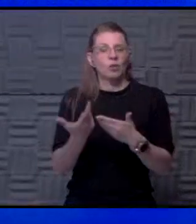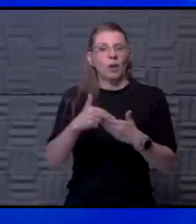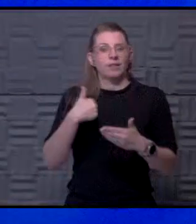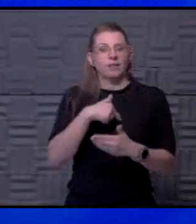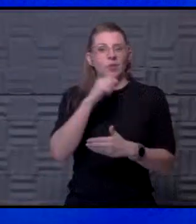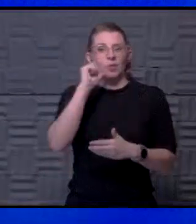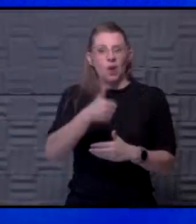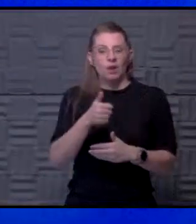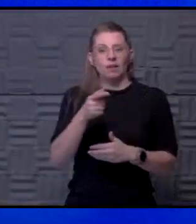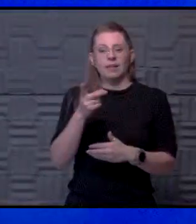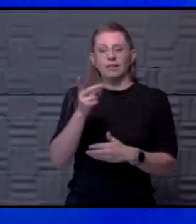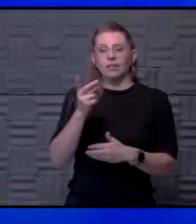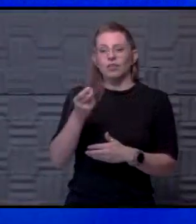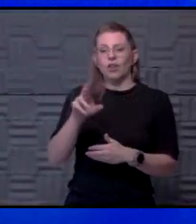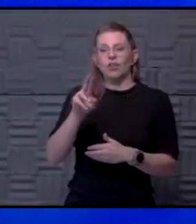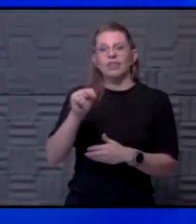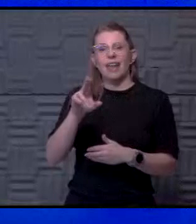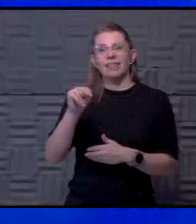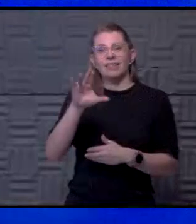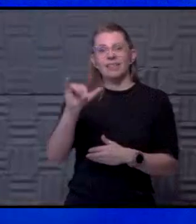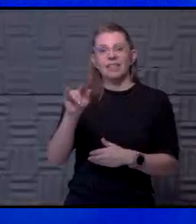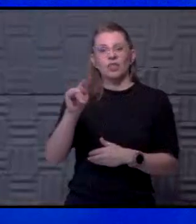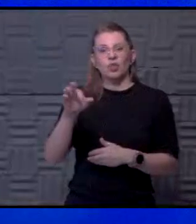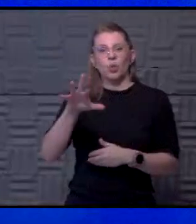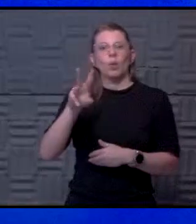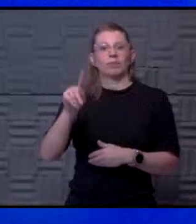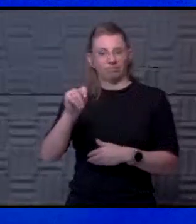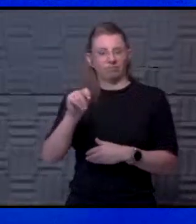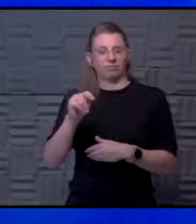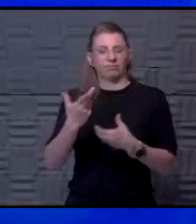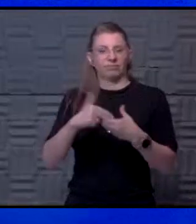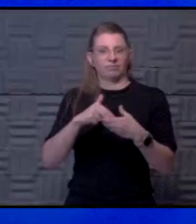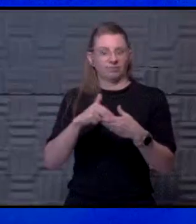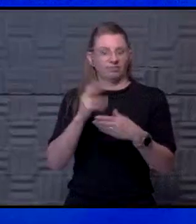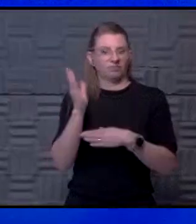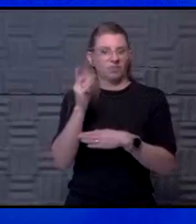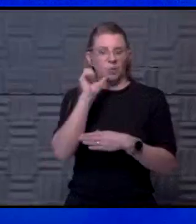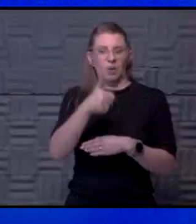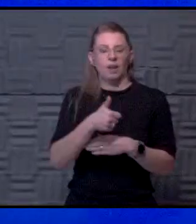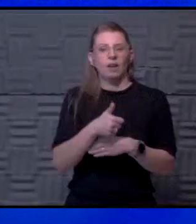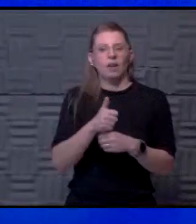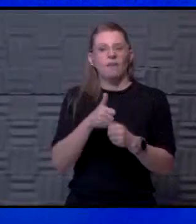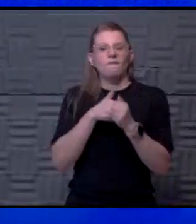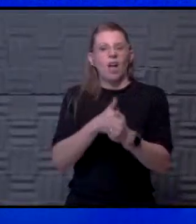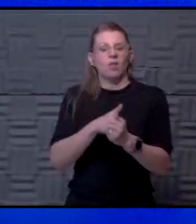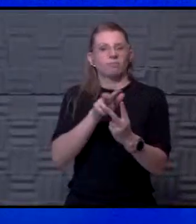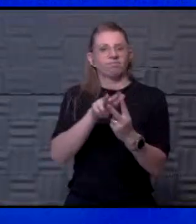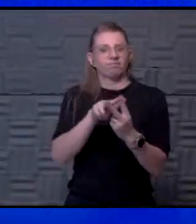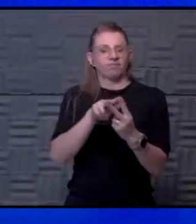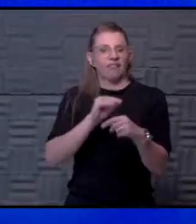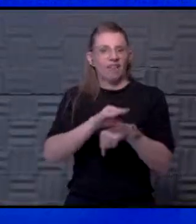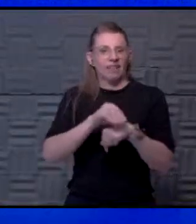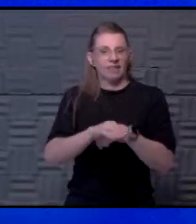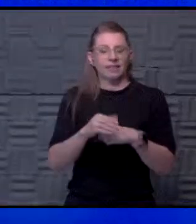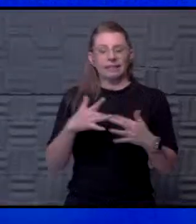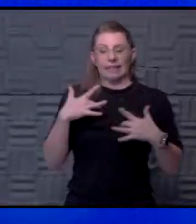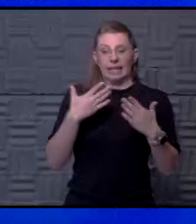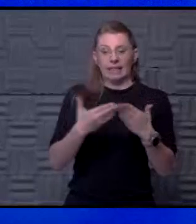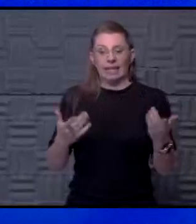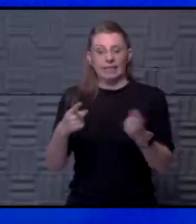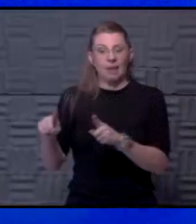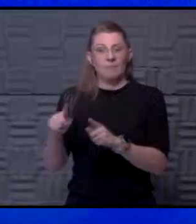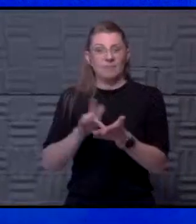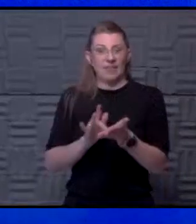from Dr. Nancy Stewart, and follow the advice of these great physicians. There are so many exciting things that are happening